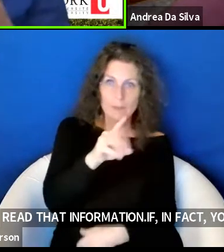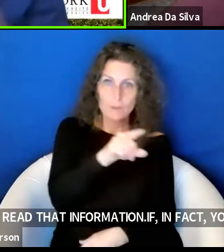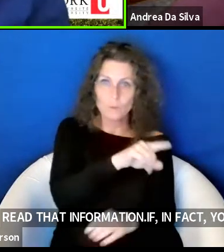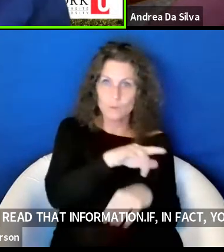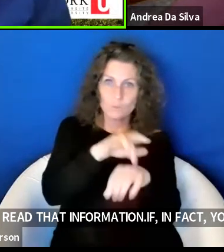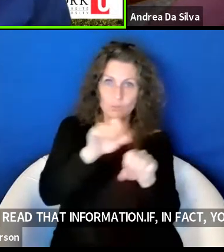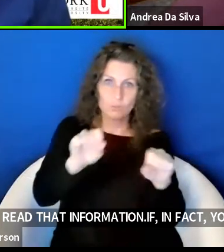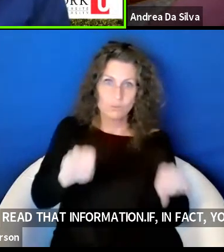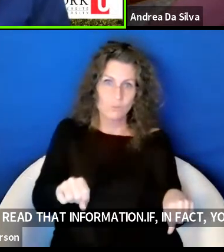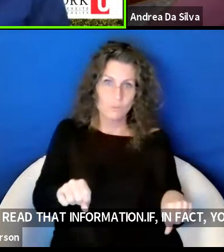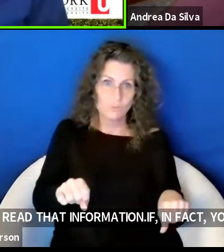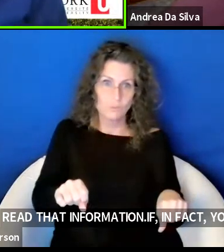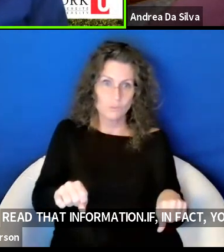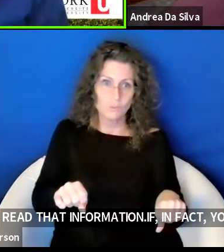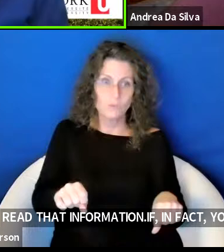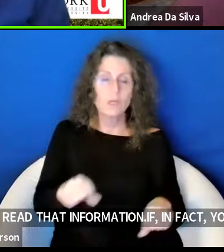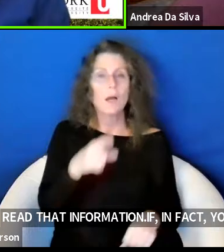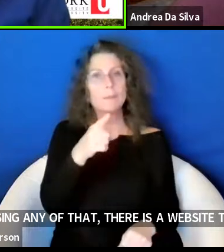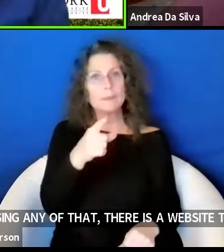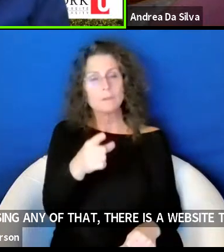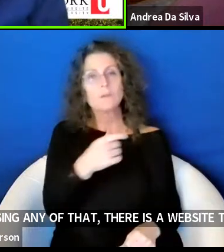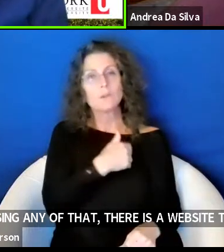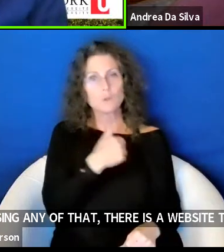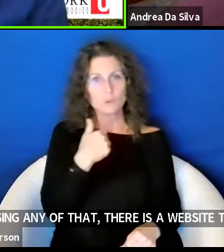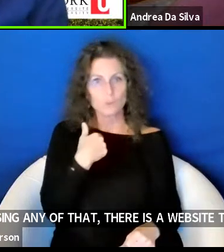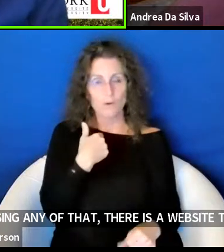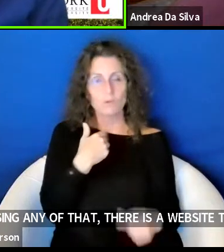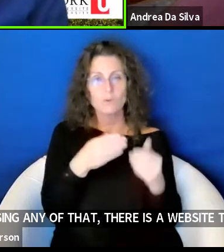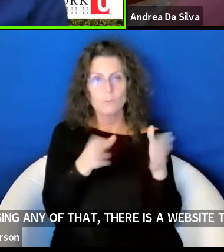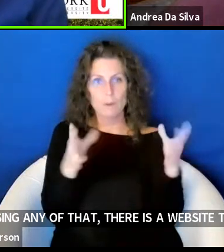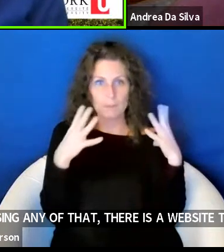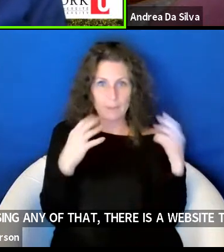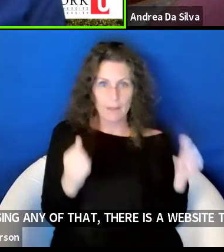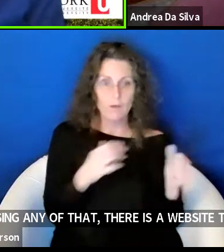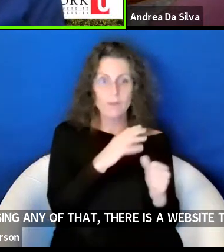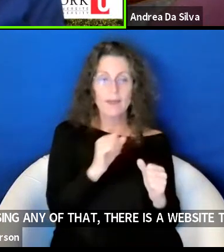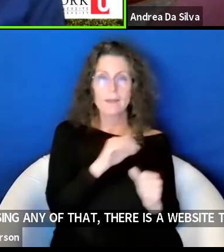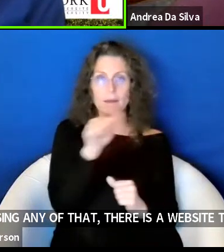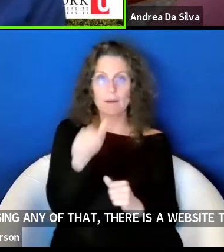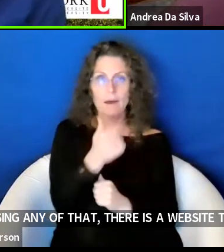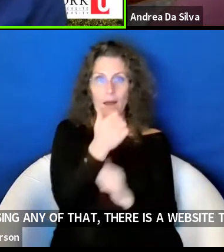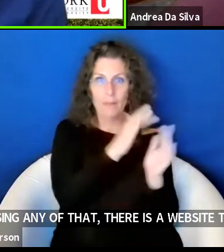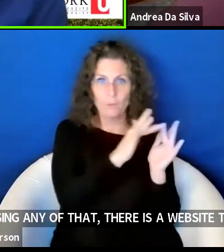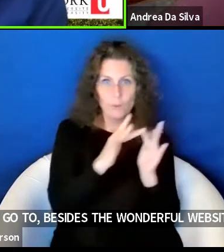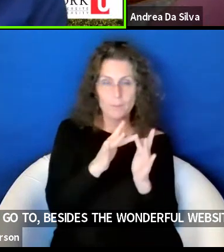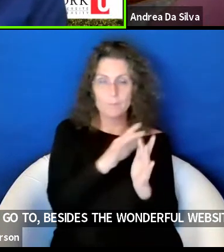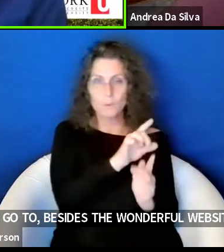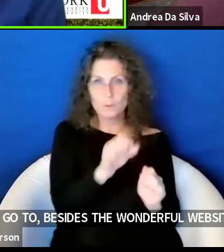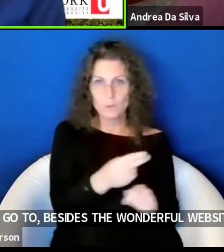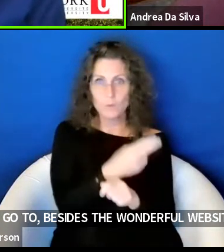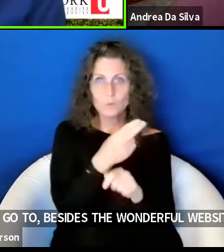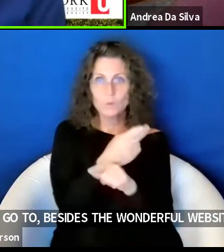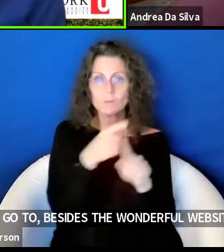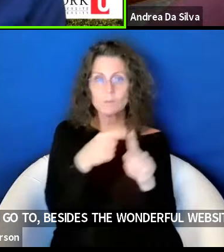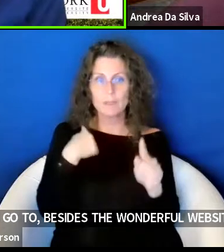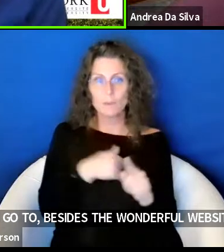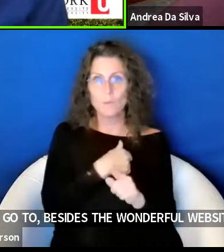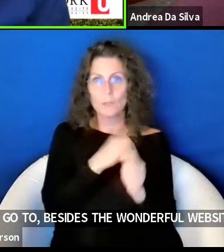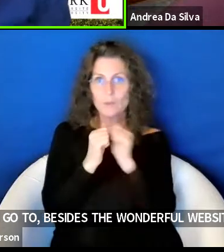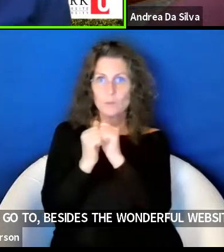to besides the wonderful websites that Andrea shared, and that's the You Better Together